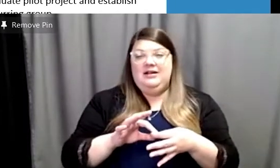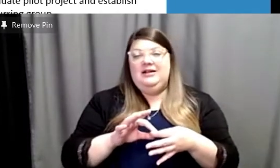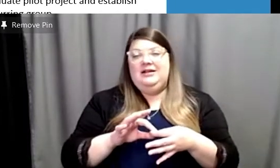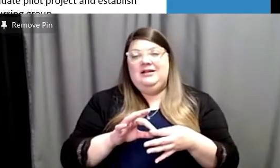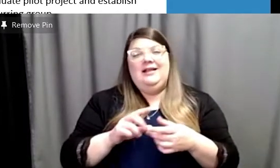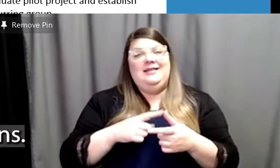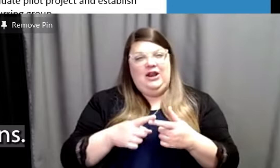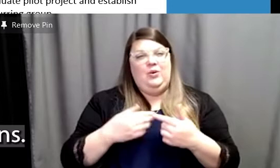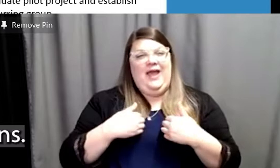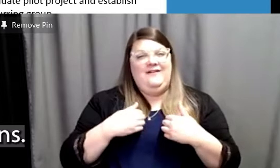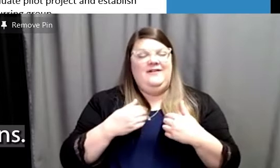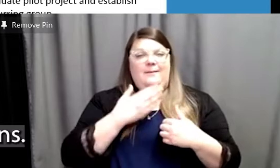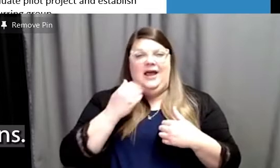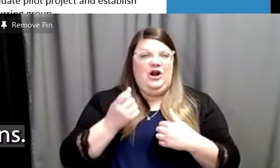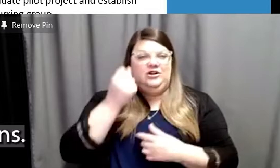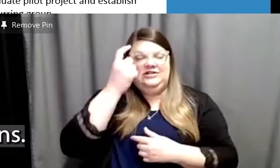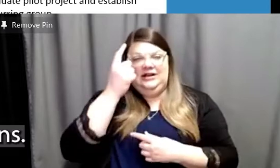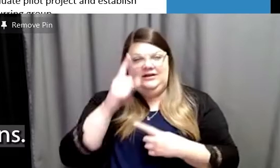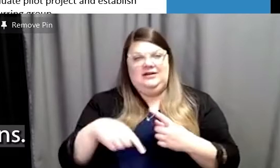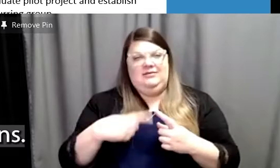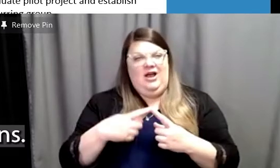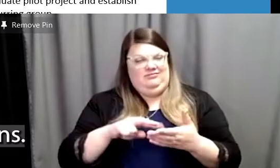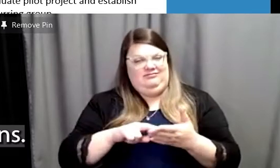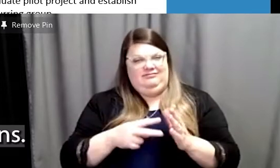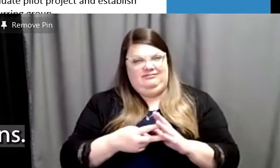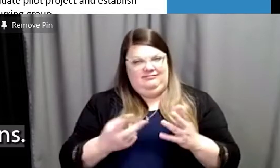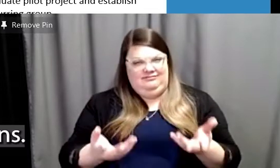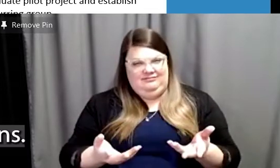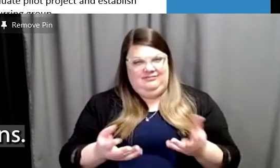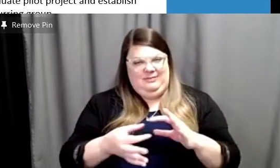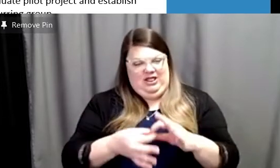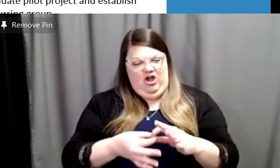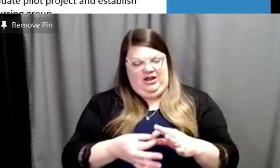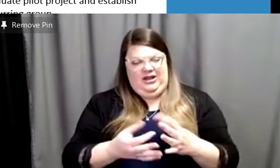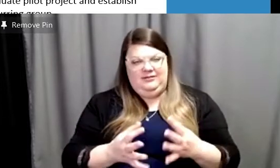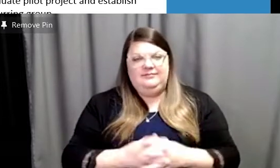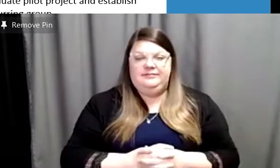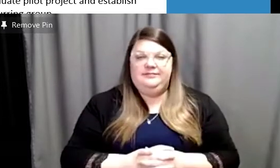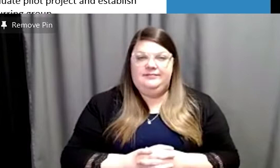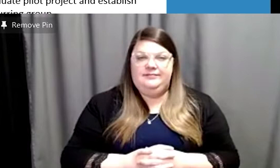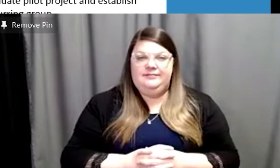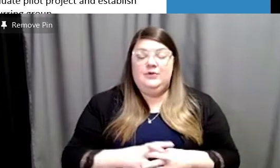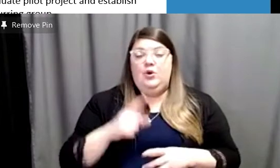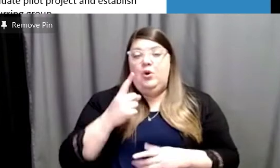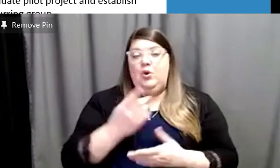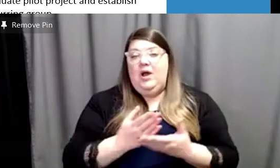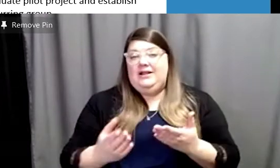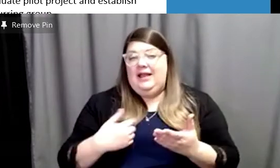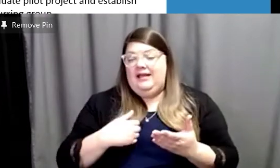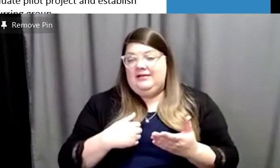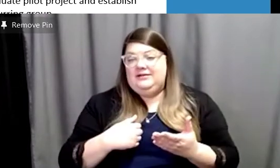that we have a greater understanding of what belonging means. One of the things that